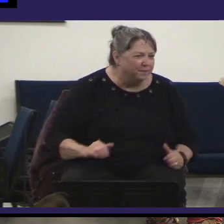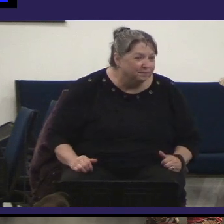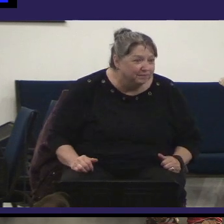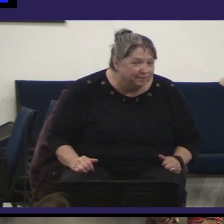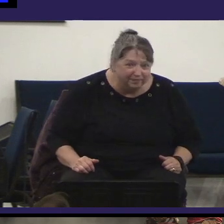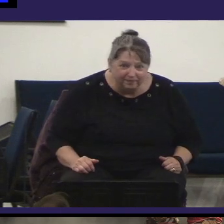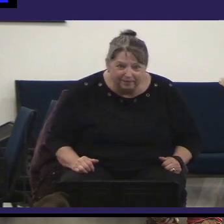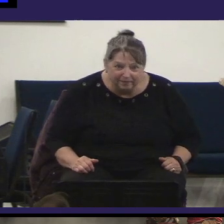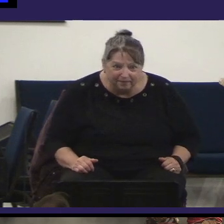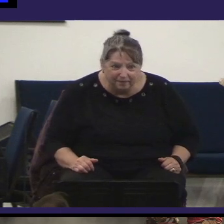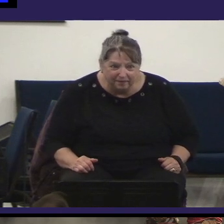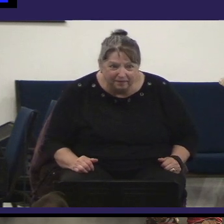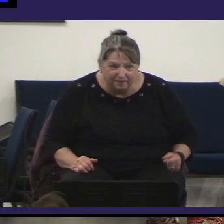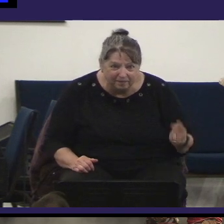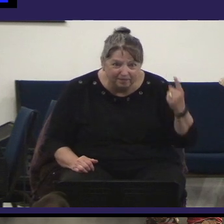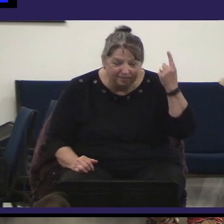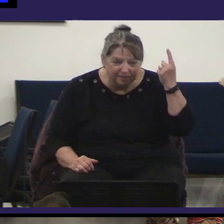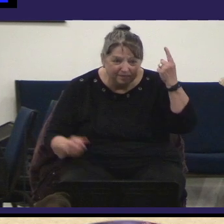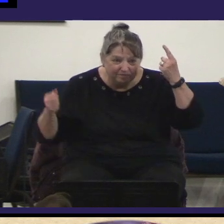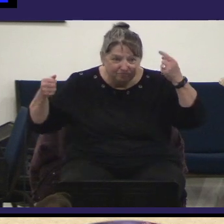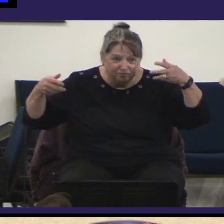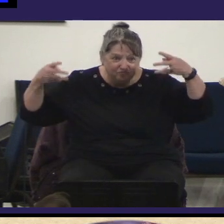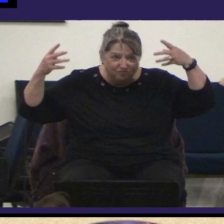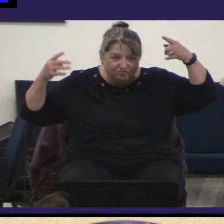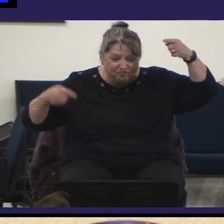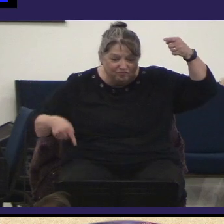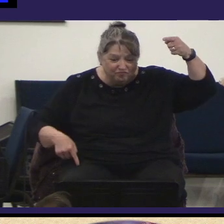the screen, we'll close with this.